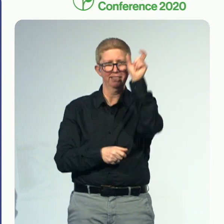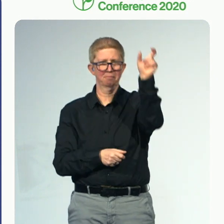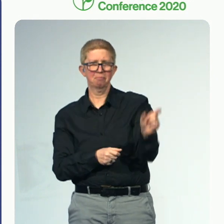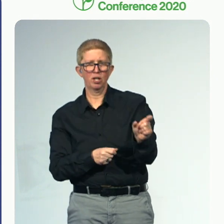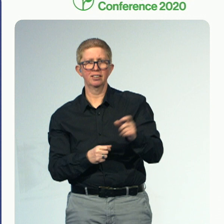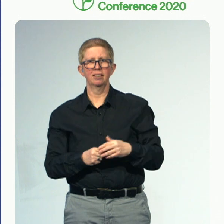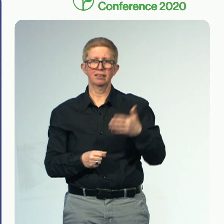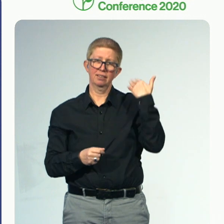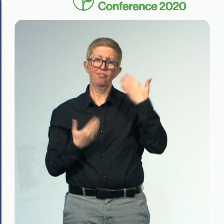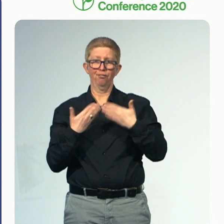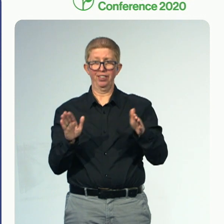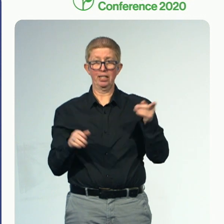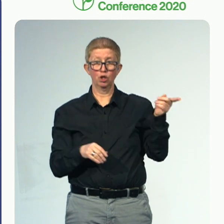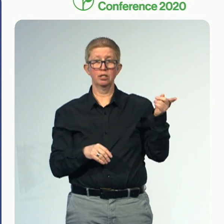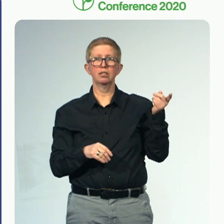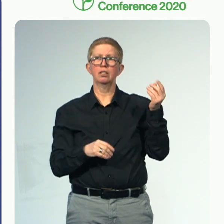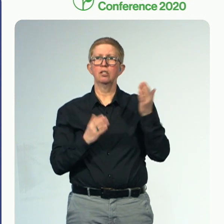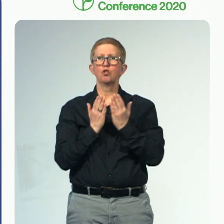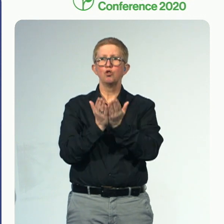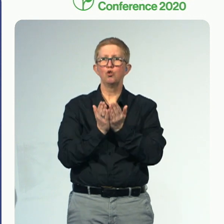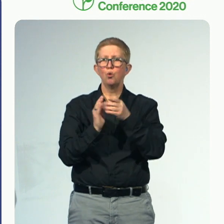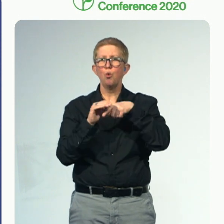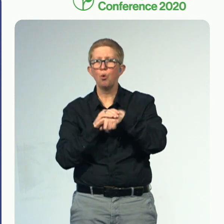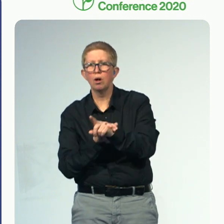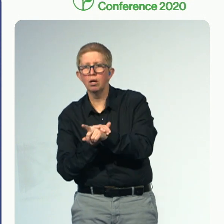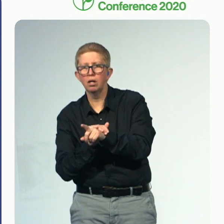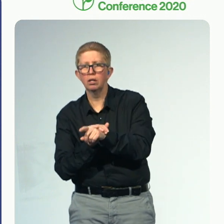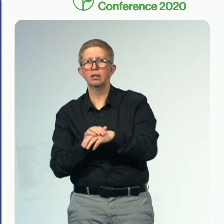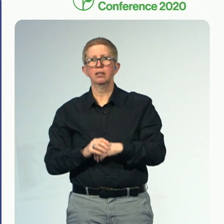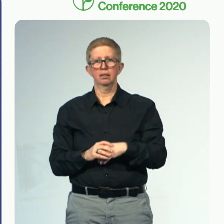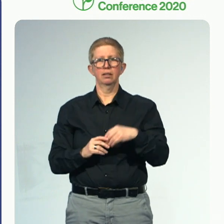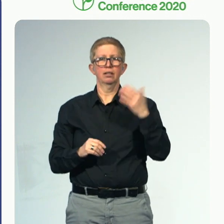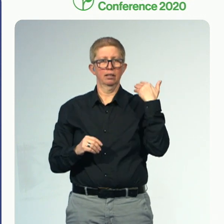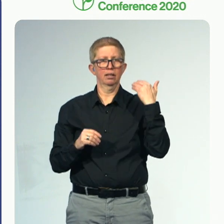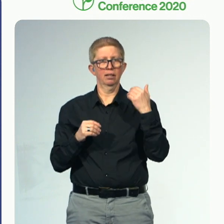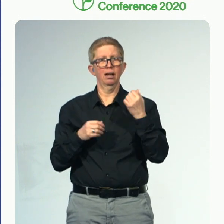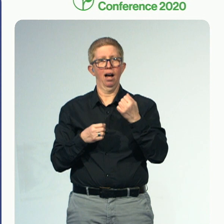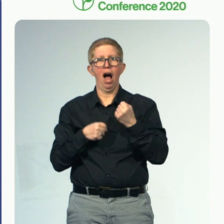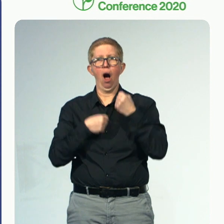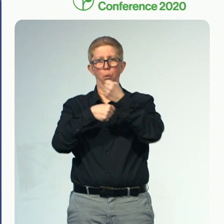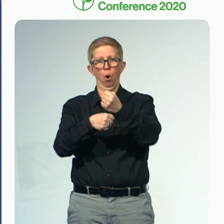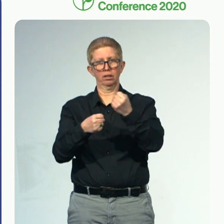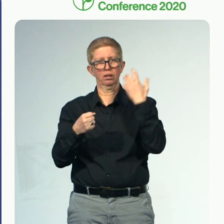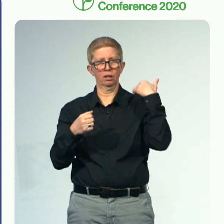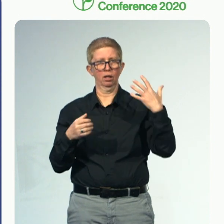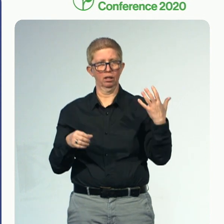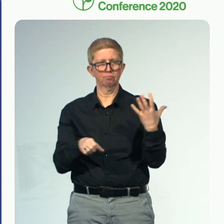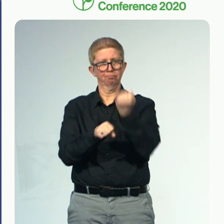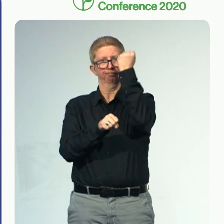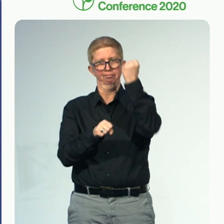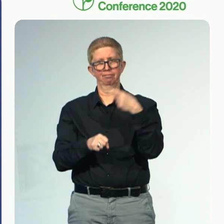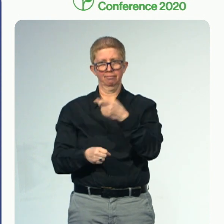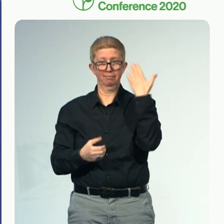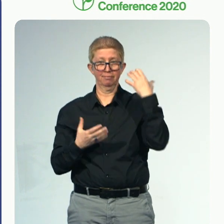encouraged her to do, because she has cerebral palsy and they didn't have money for fancy therapies, is to basically enroll her in tap